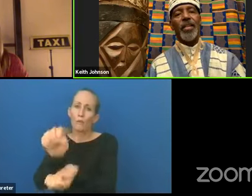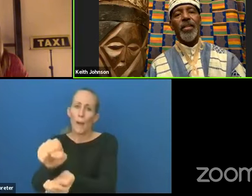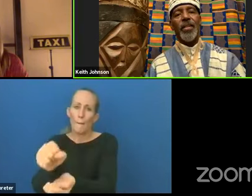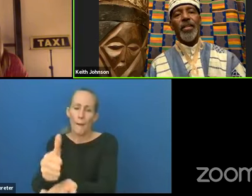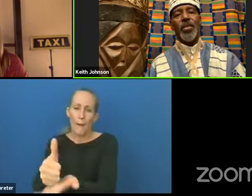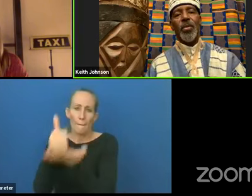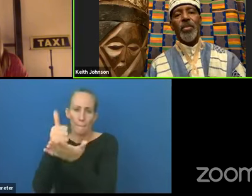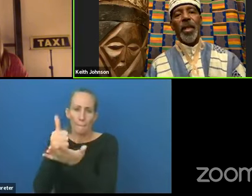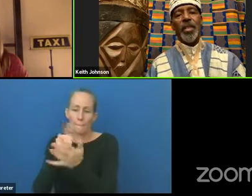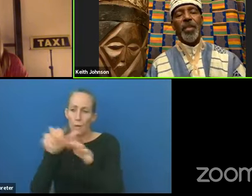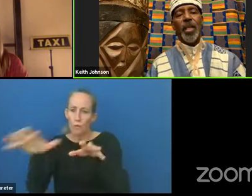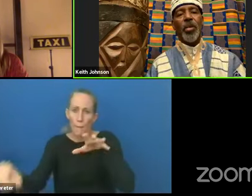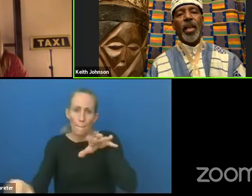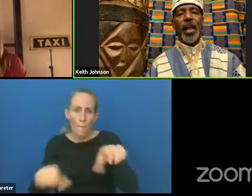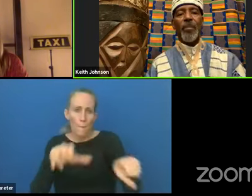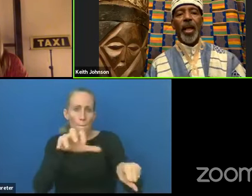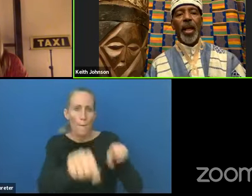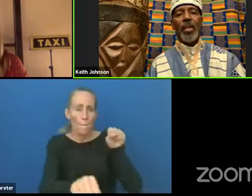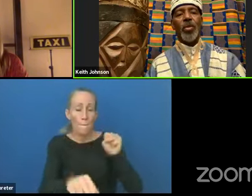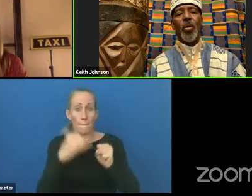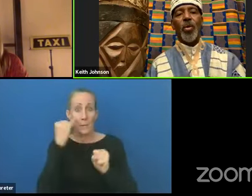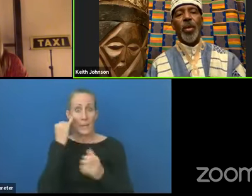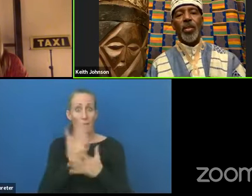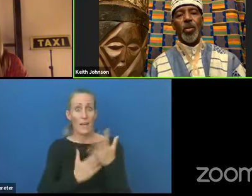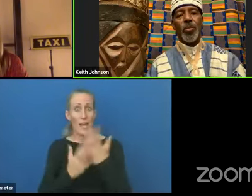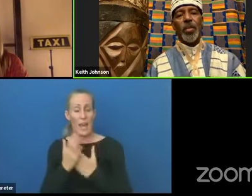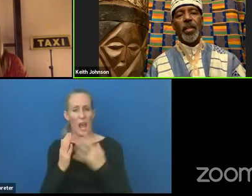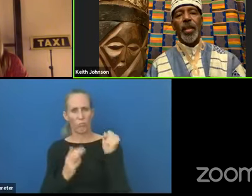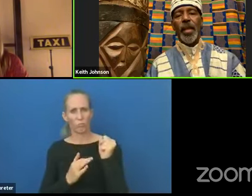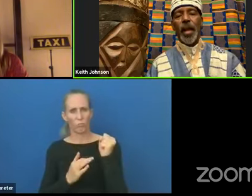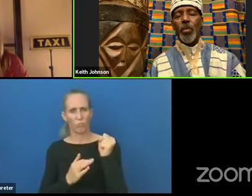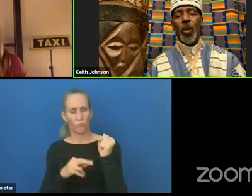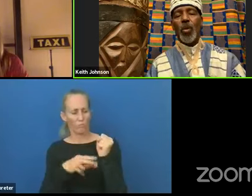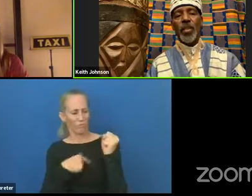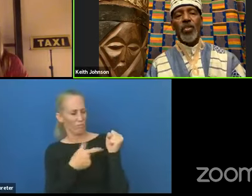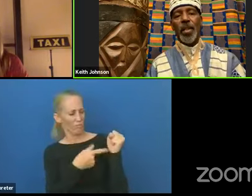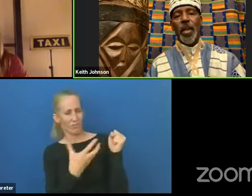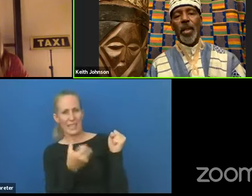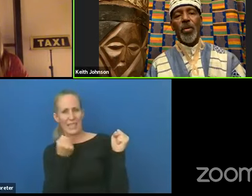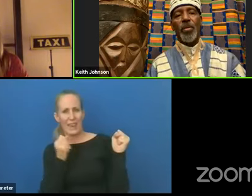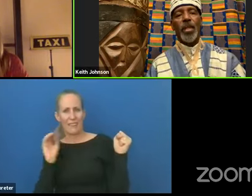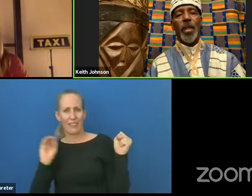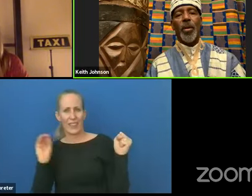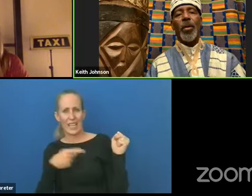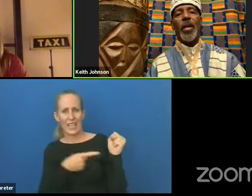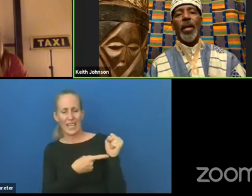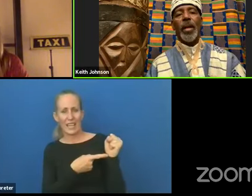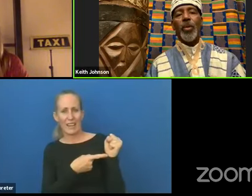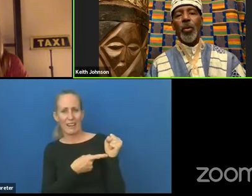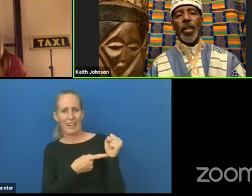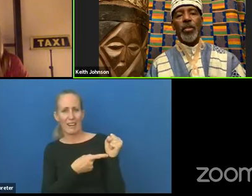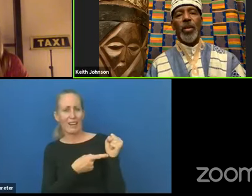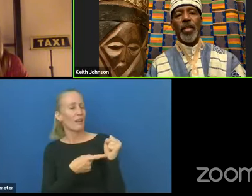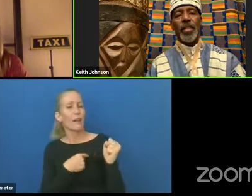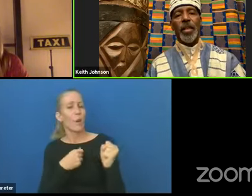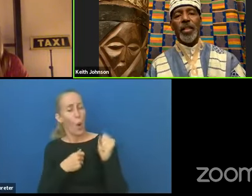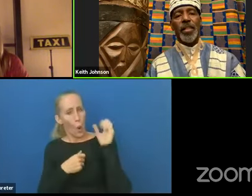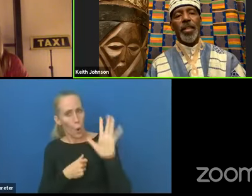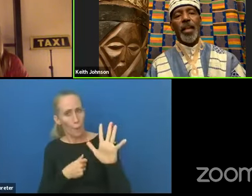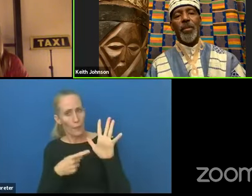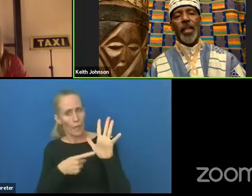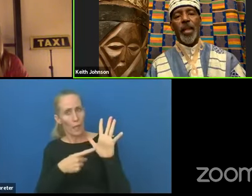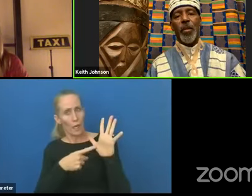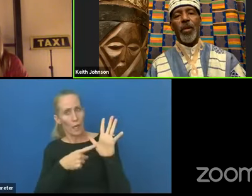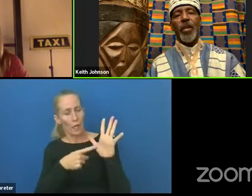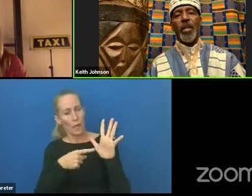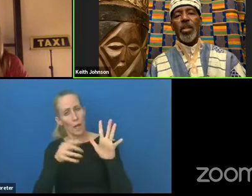nothing. So it makes me look at it, my hands are always open. I'm always trying to help my neighbor. I'm always trying to